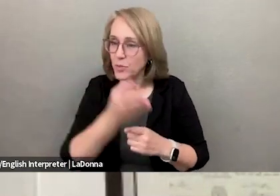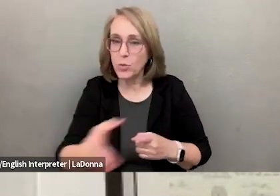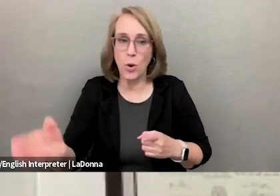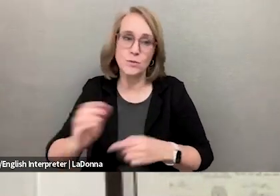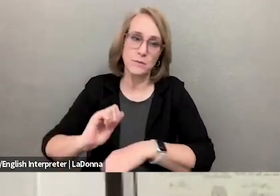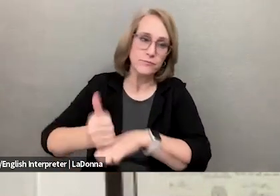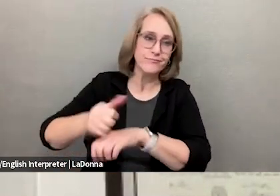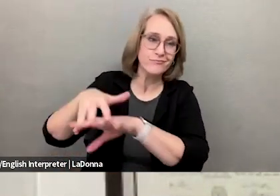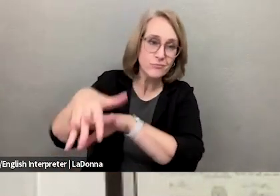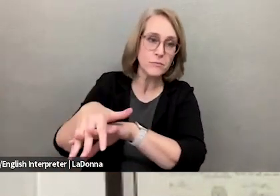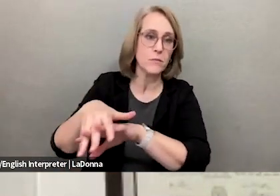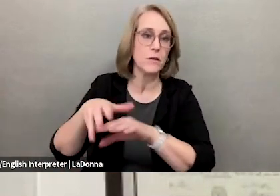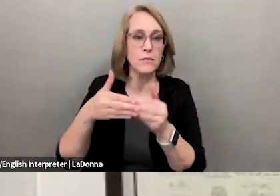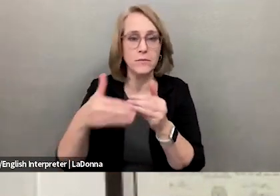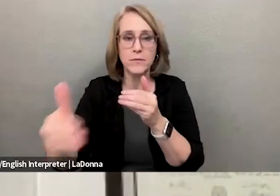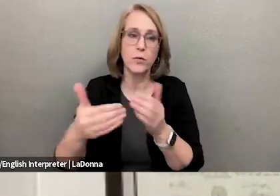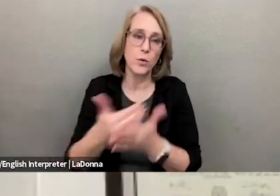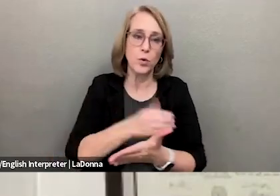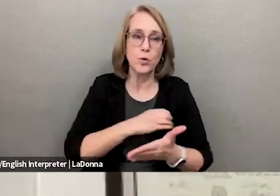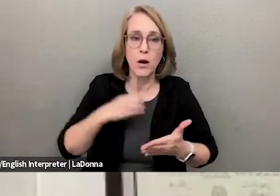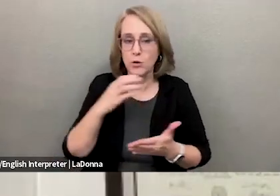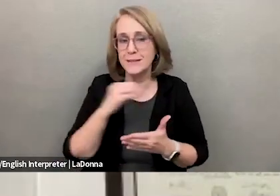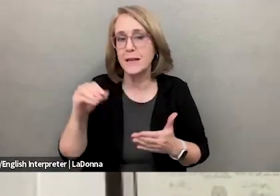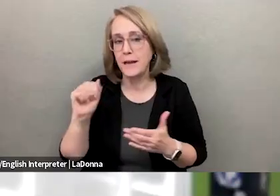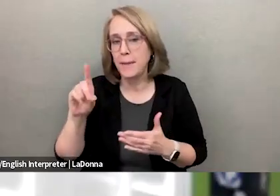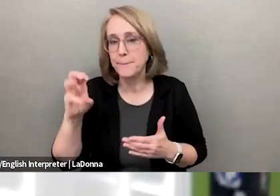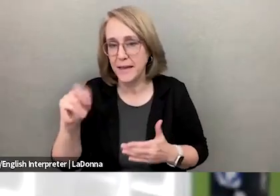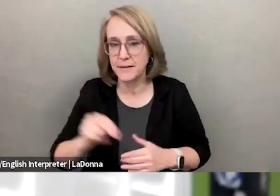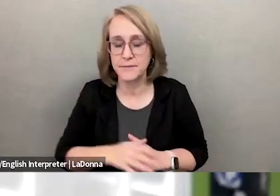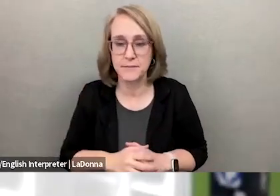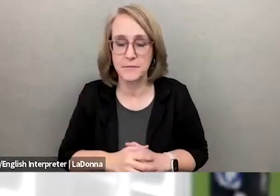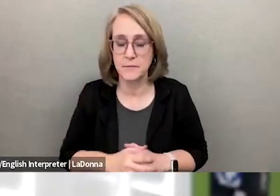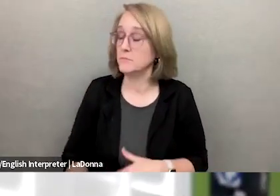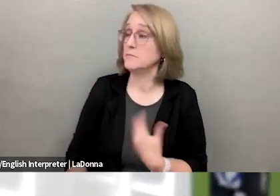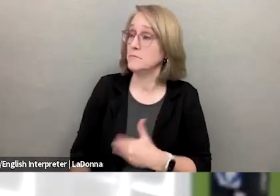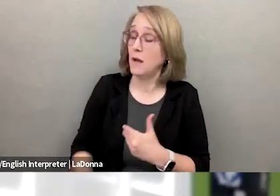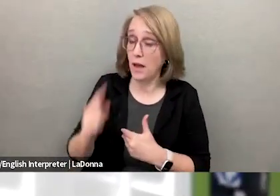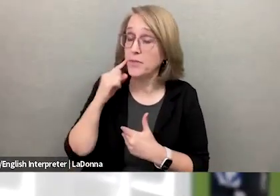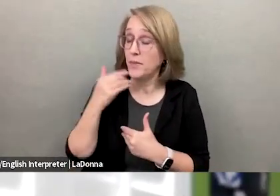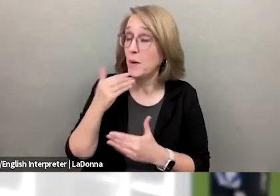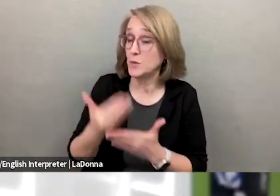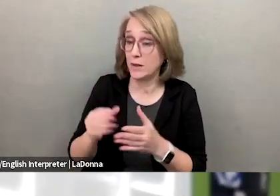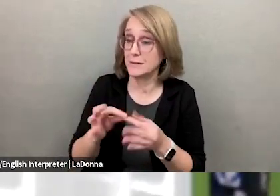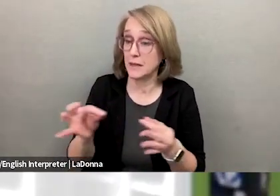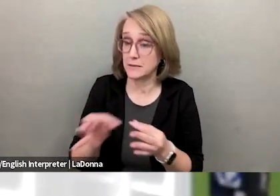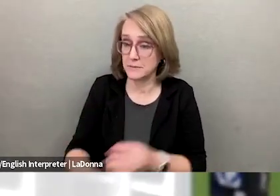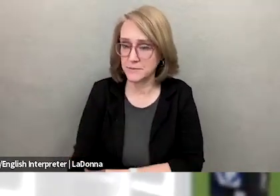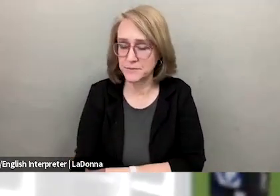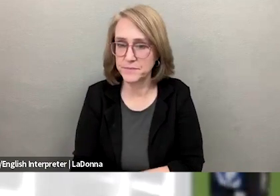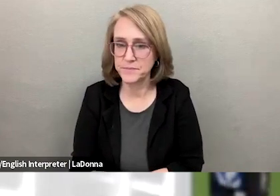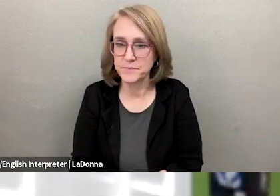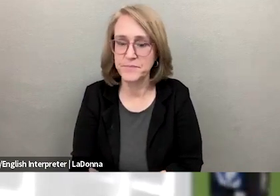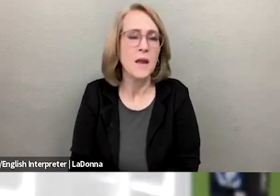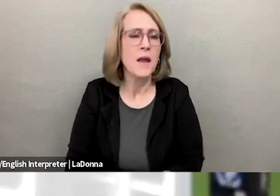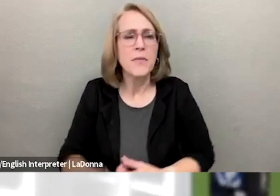going to be really critical as we go into the new Congress and administration. I thought that was very well said. There's another question that I think probably